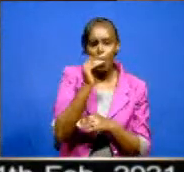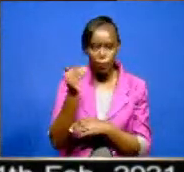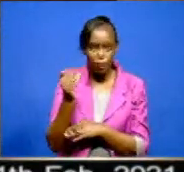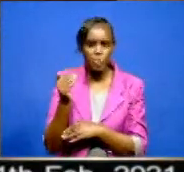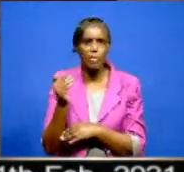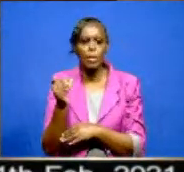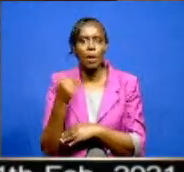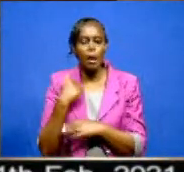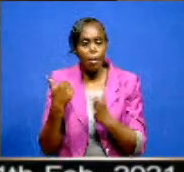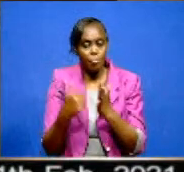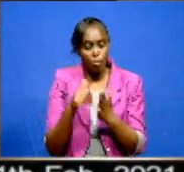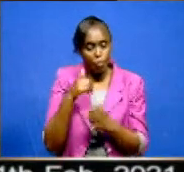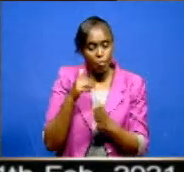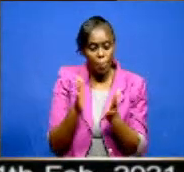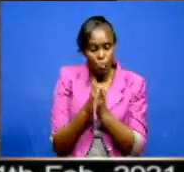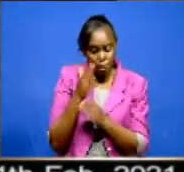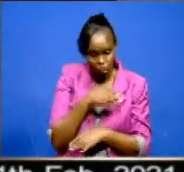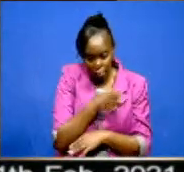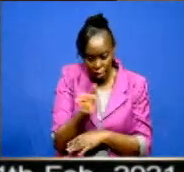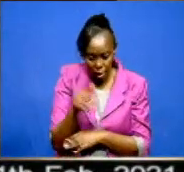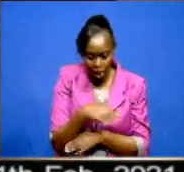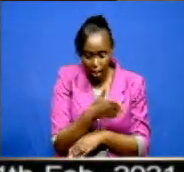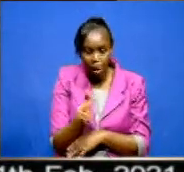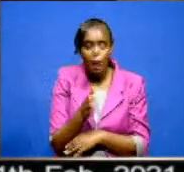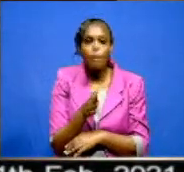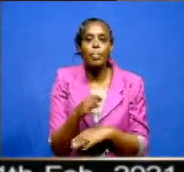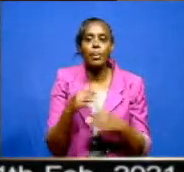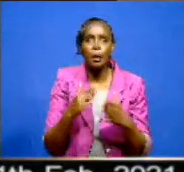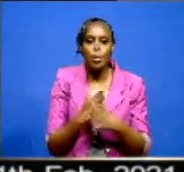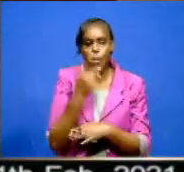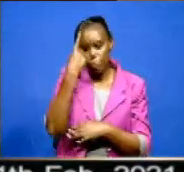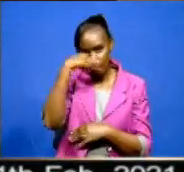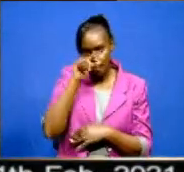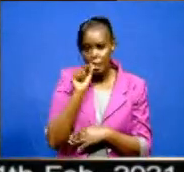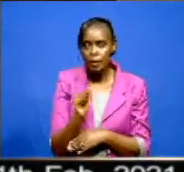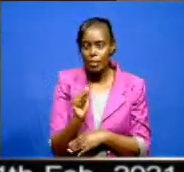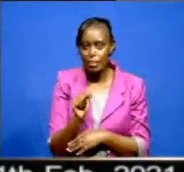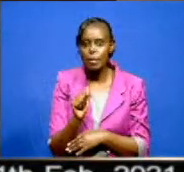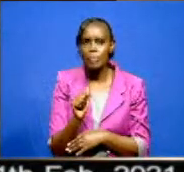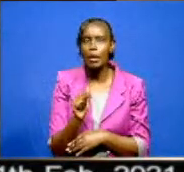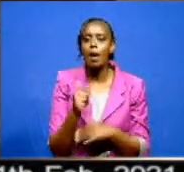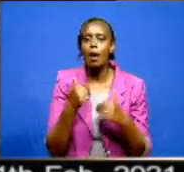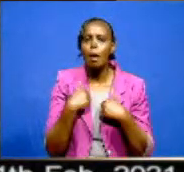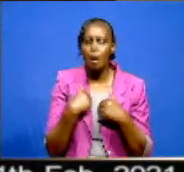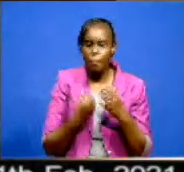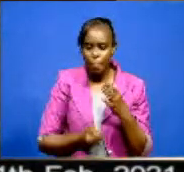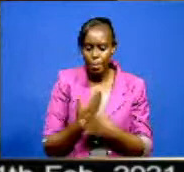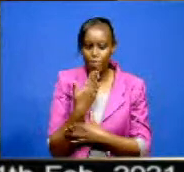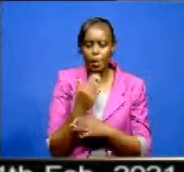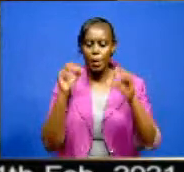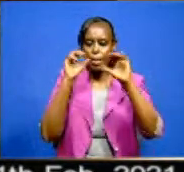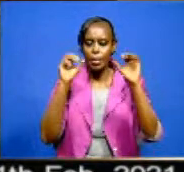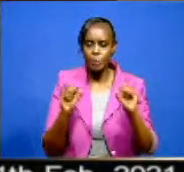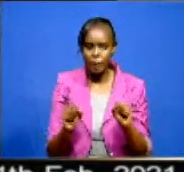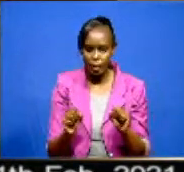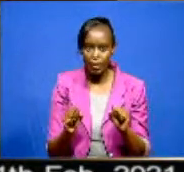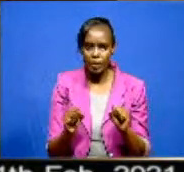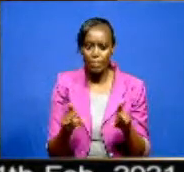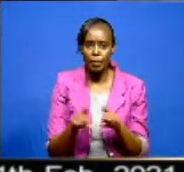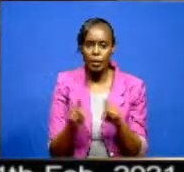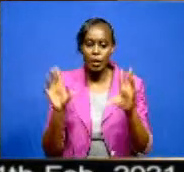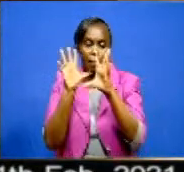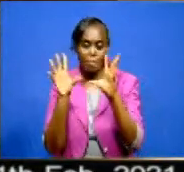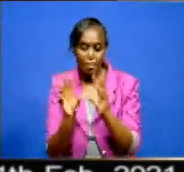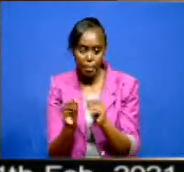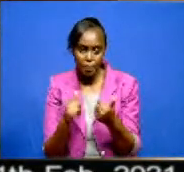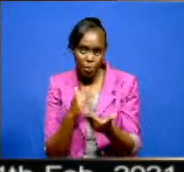and that has not yet been resolved. And I believe through this policy we are going to come up with a system and even a budget to make sure